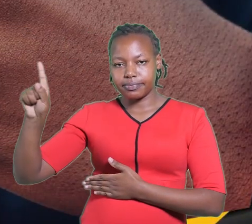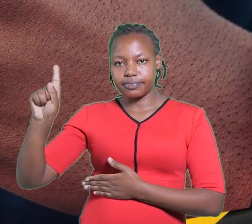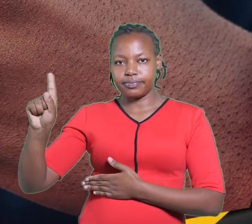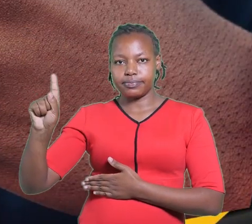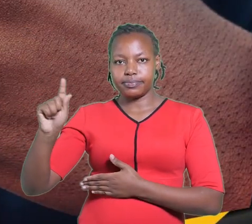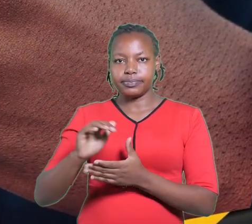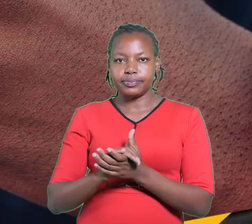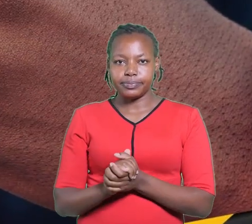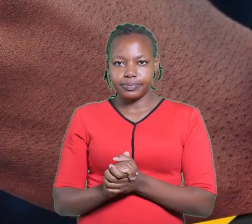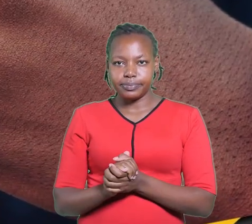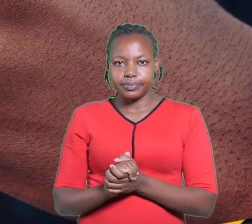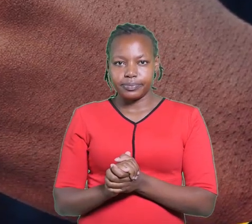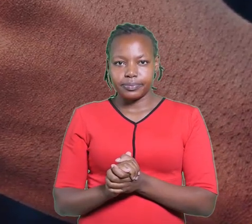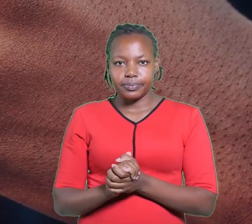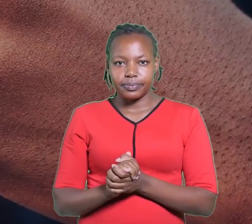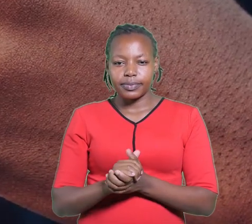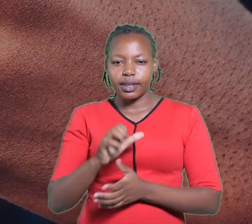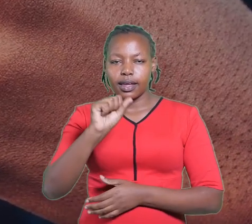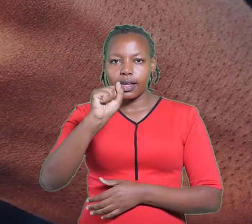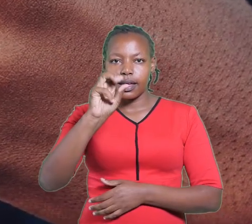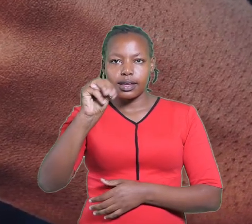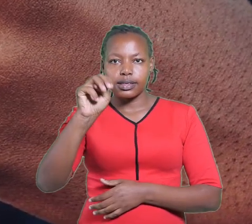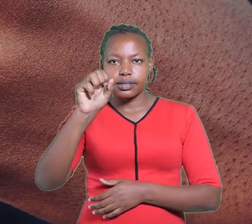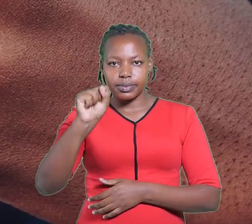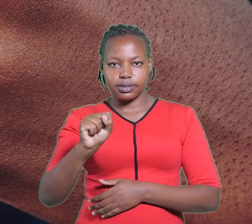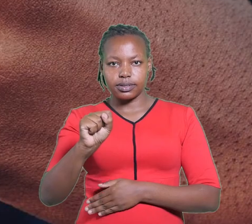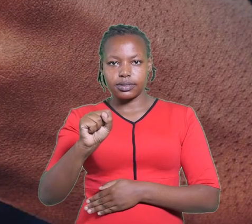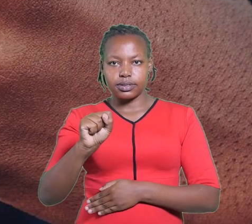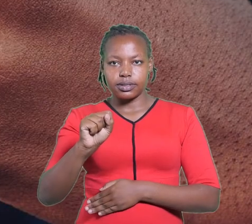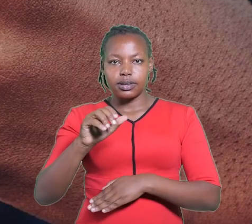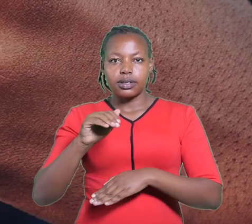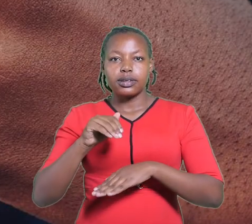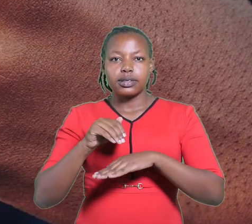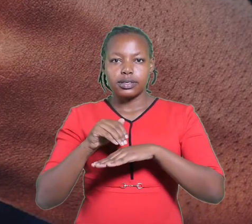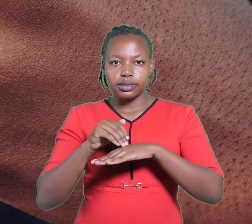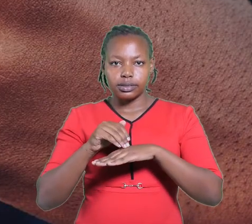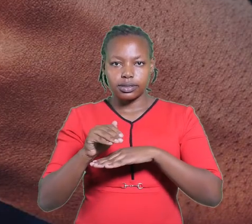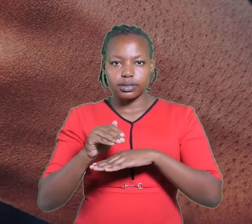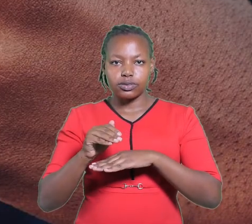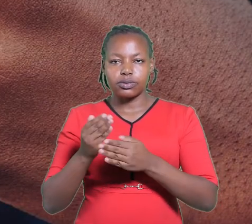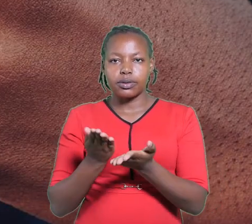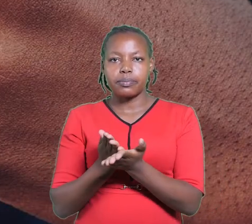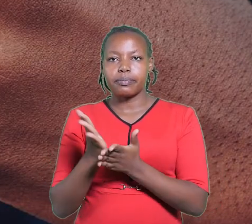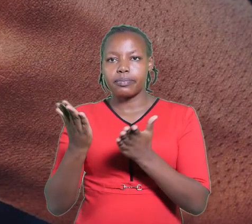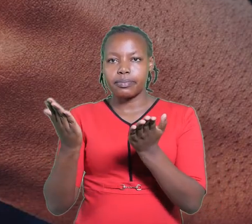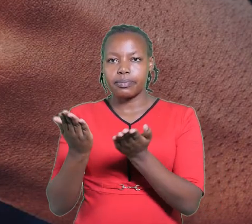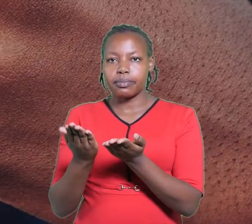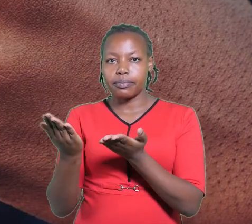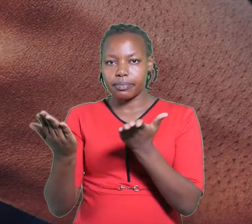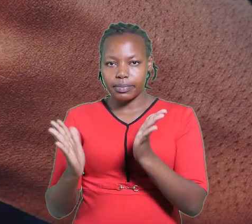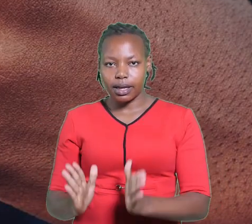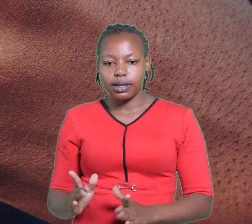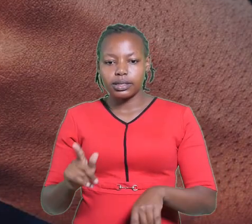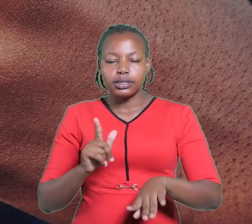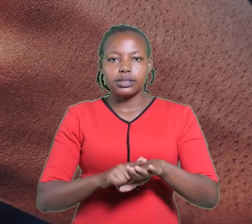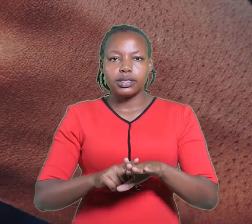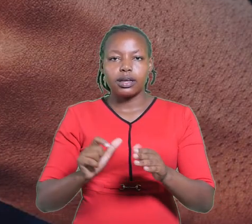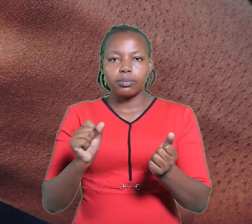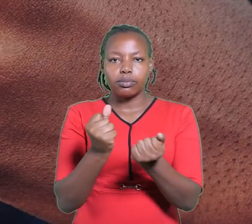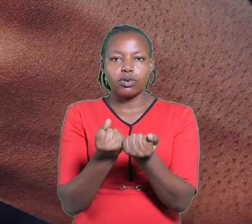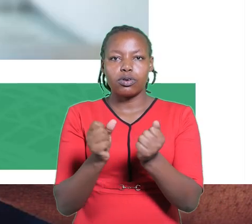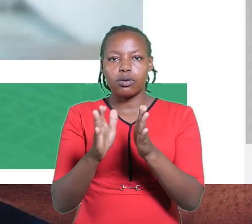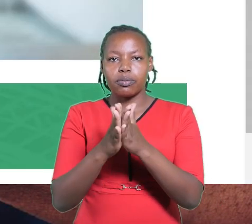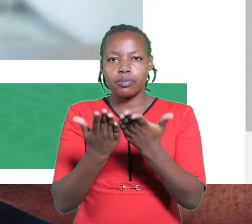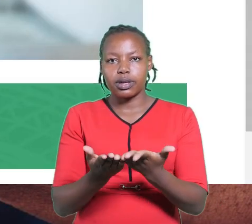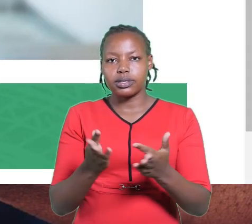be notified through SMS. The seller will be required to log back onto their team's account and make necessary